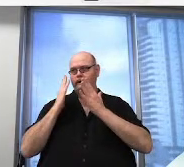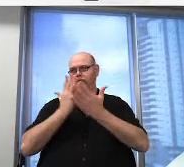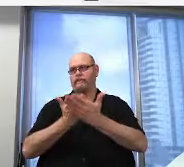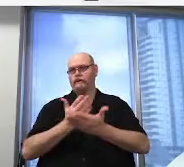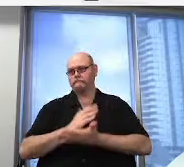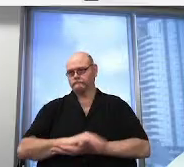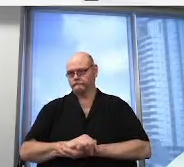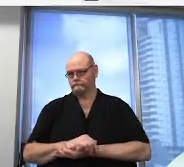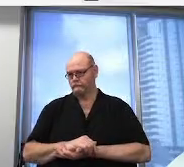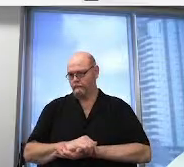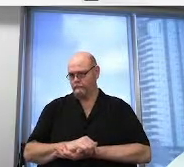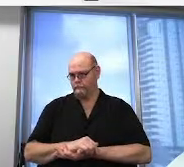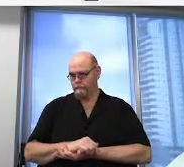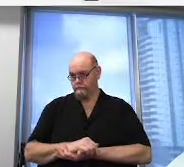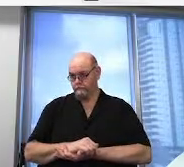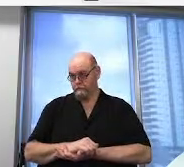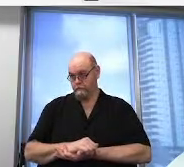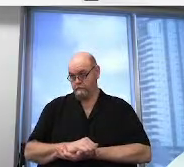there. We're there now.